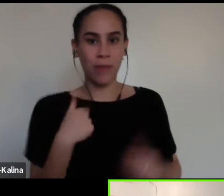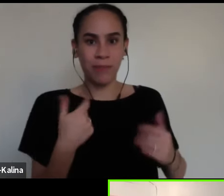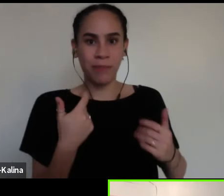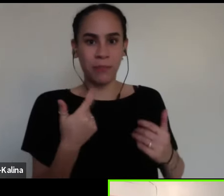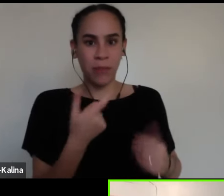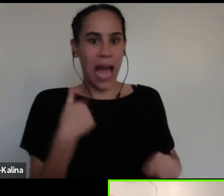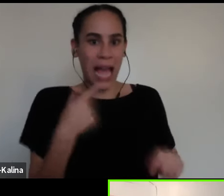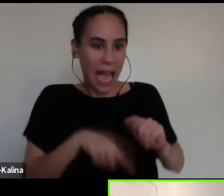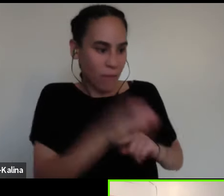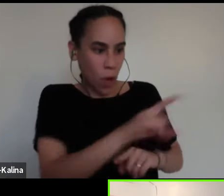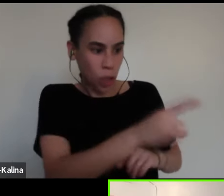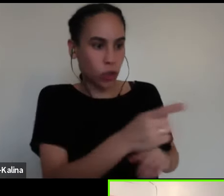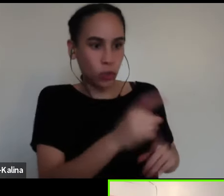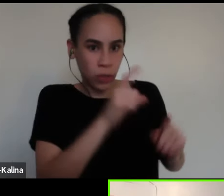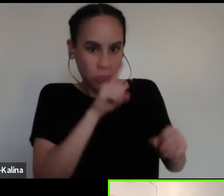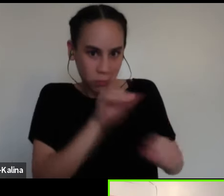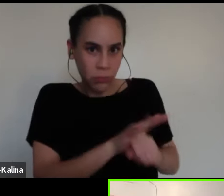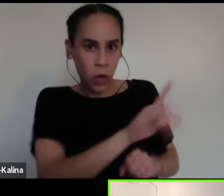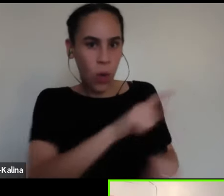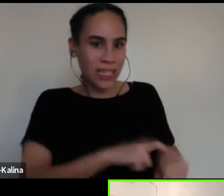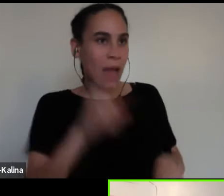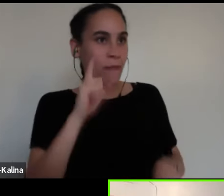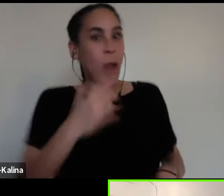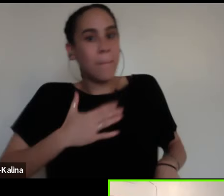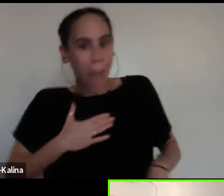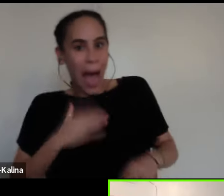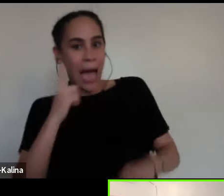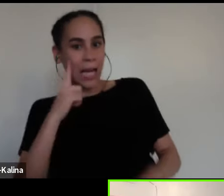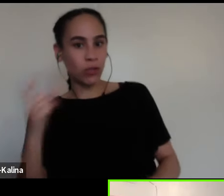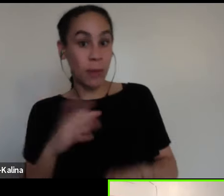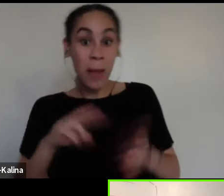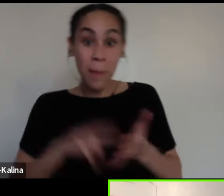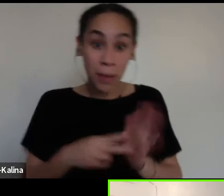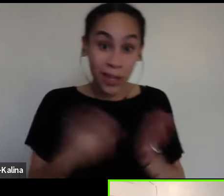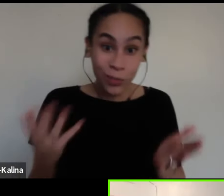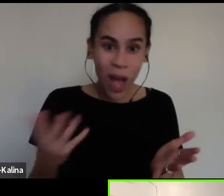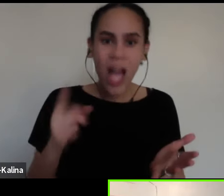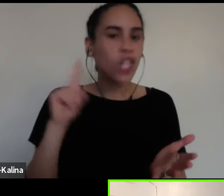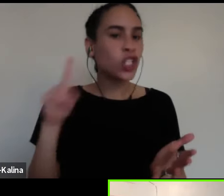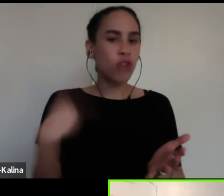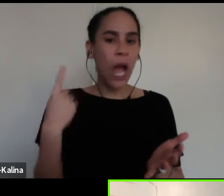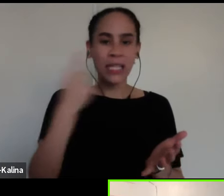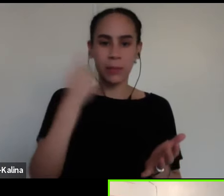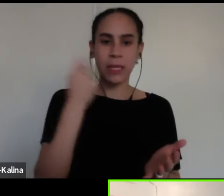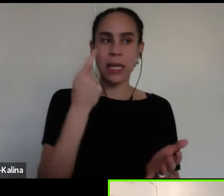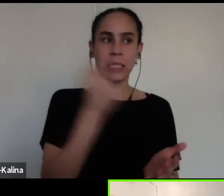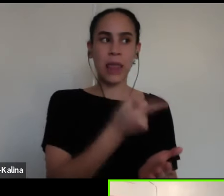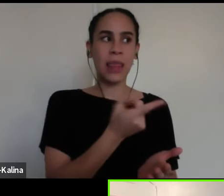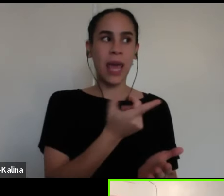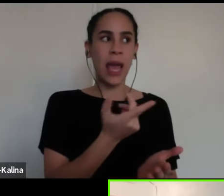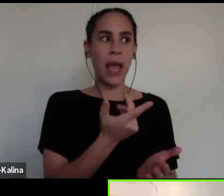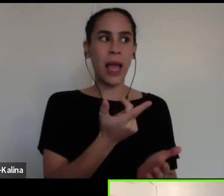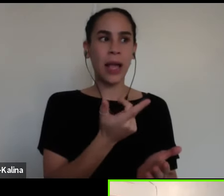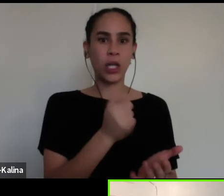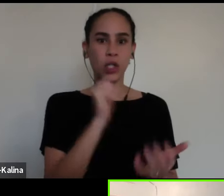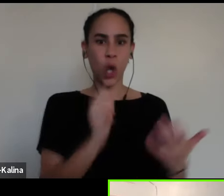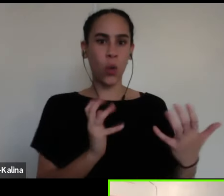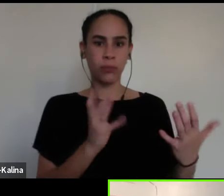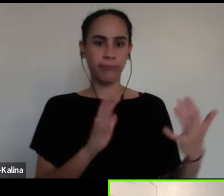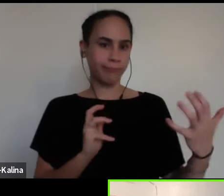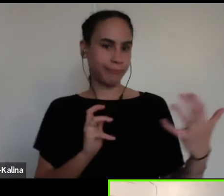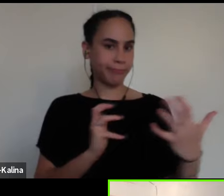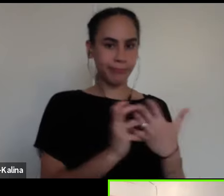dream. But what that means is, just because they don't fit with what we have